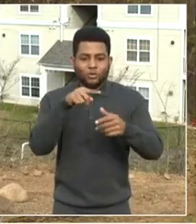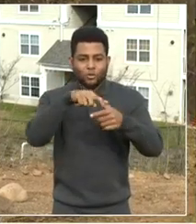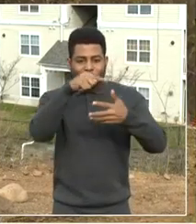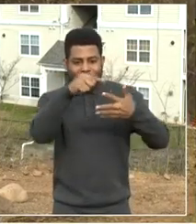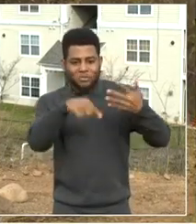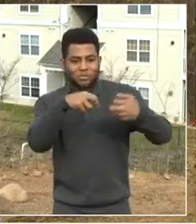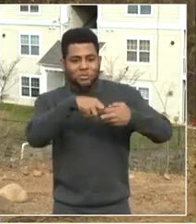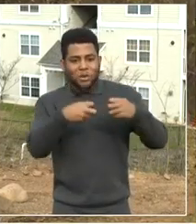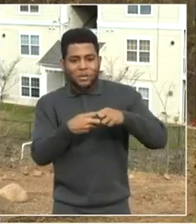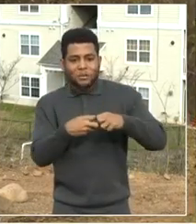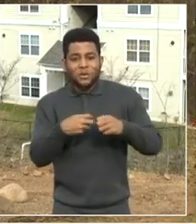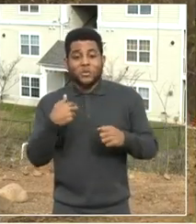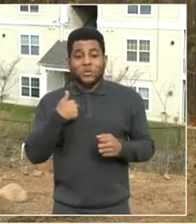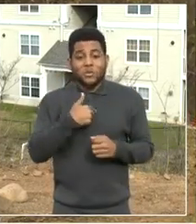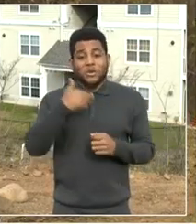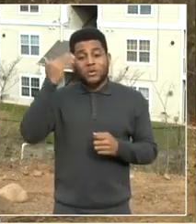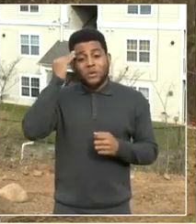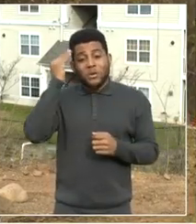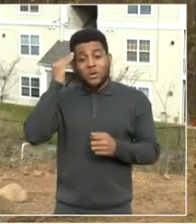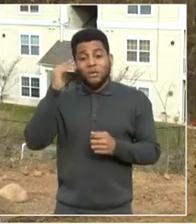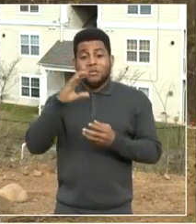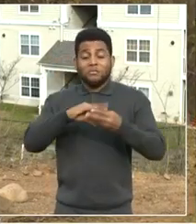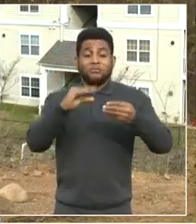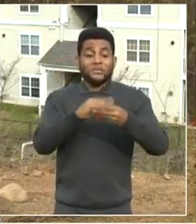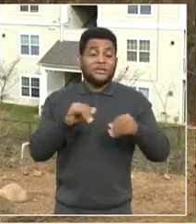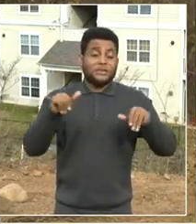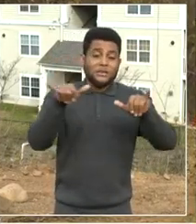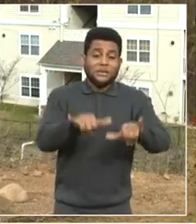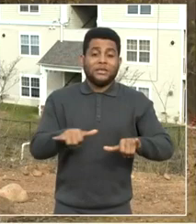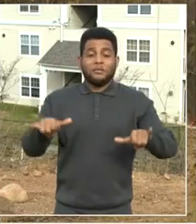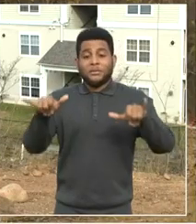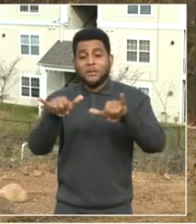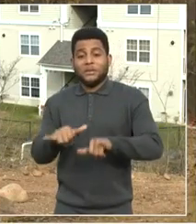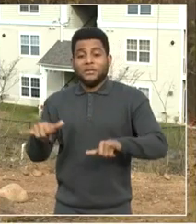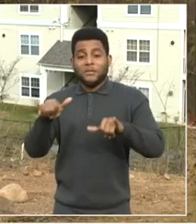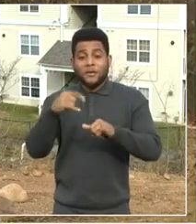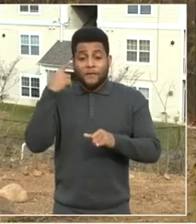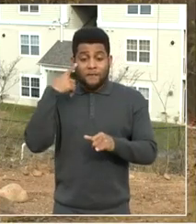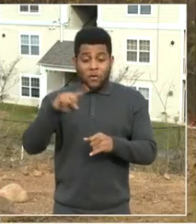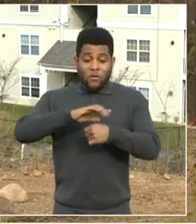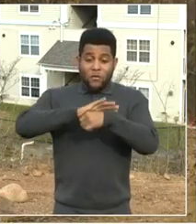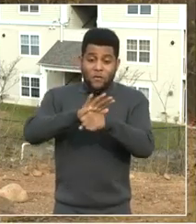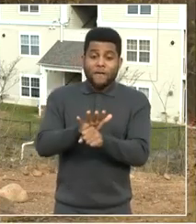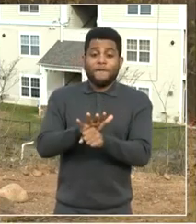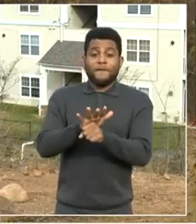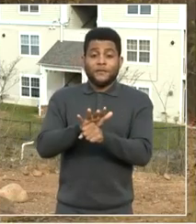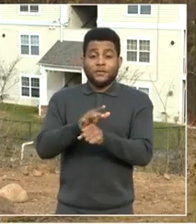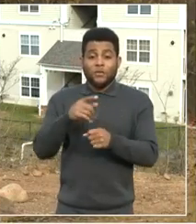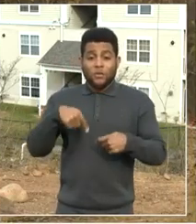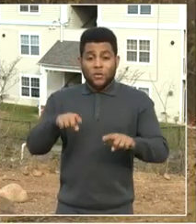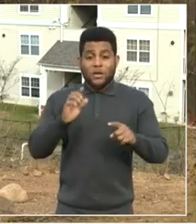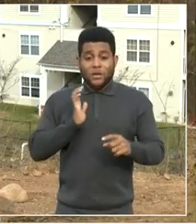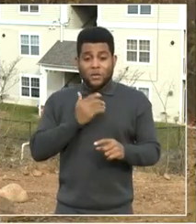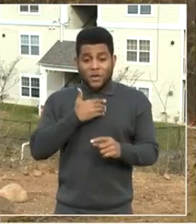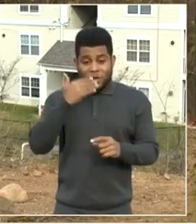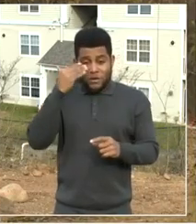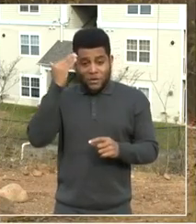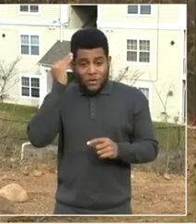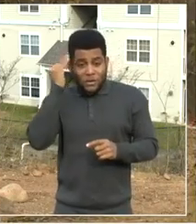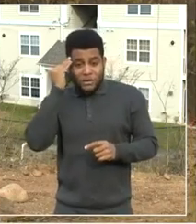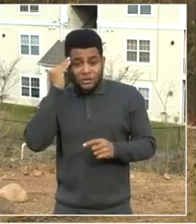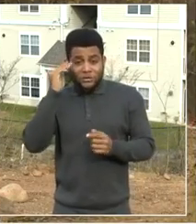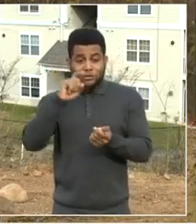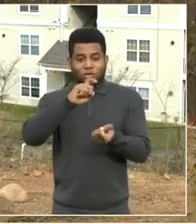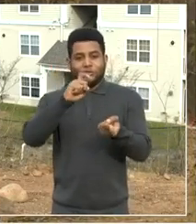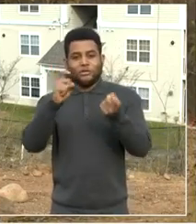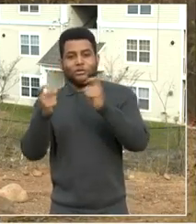we evolve. Our team, and I wasn't on the call, so I can't speak to the discussion, but